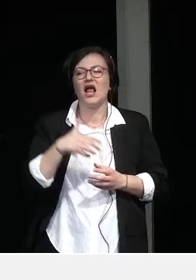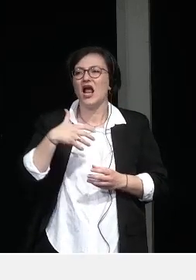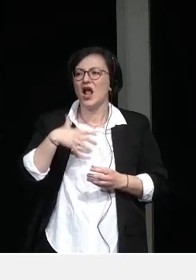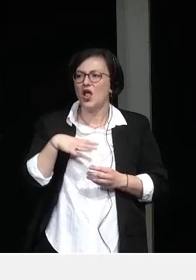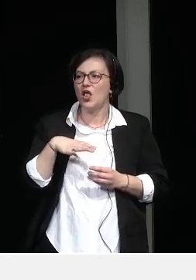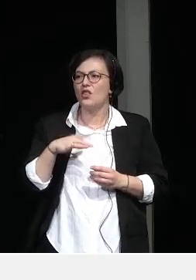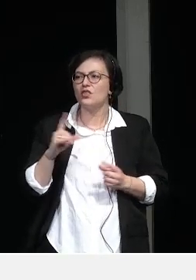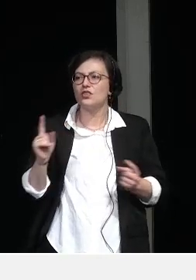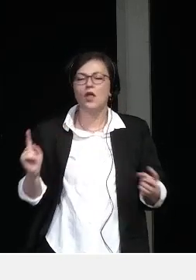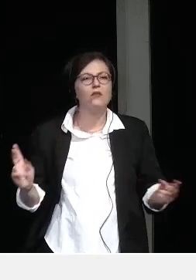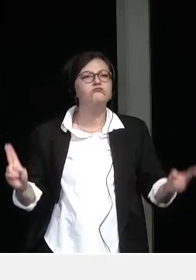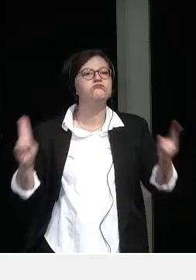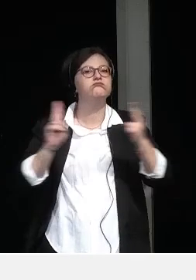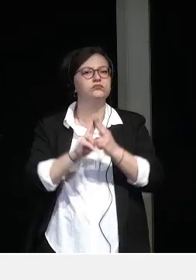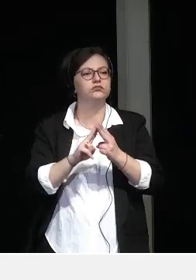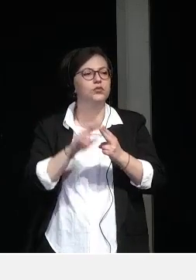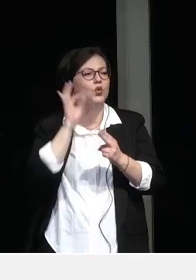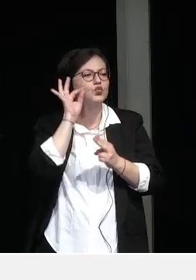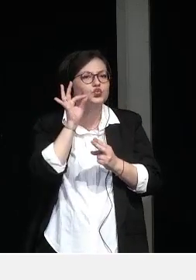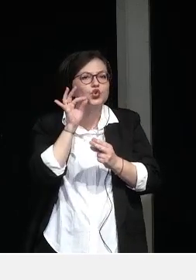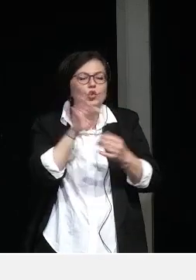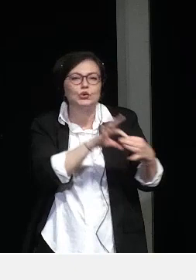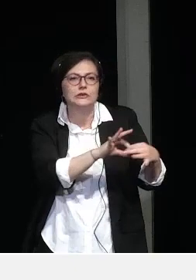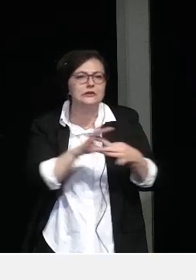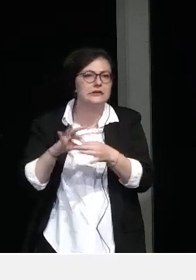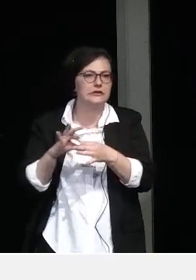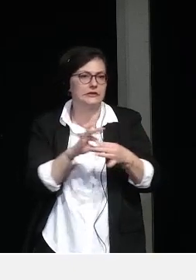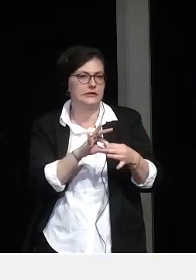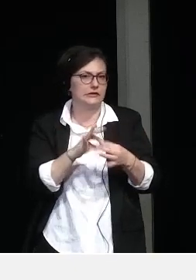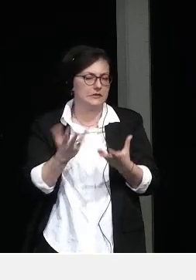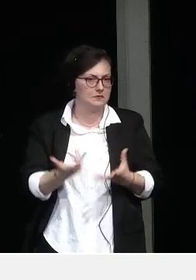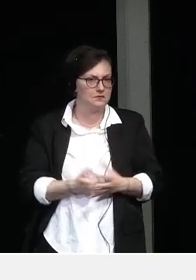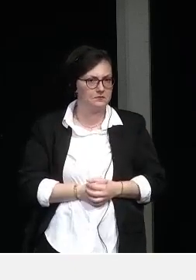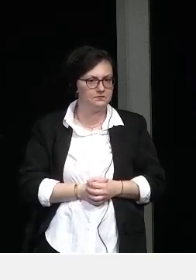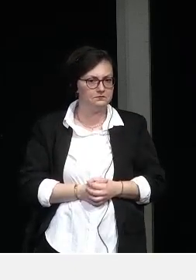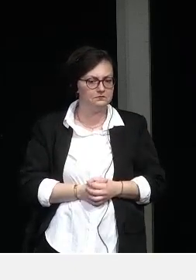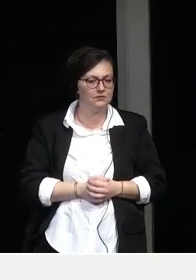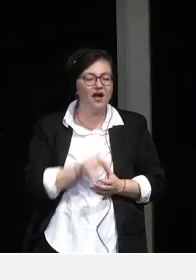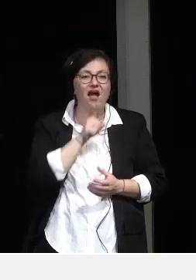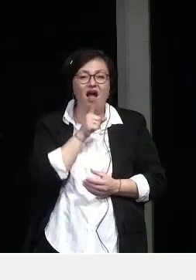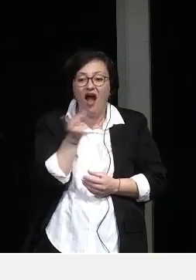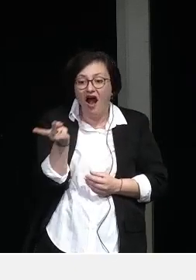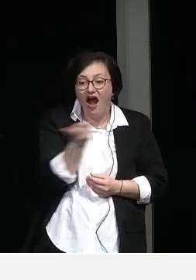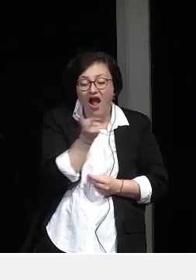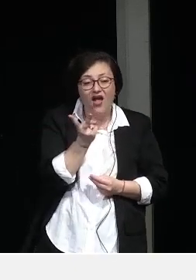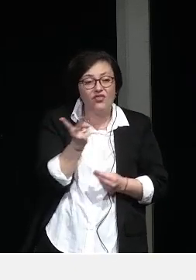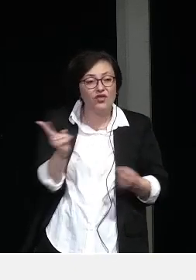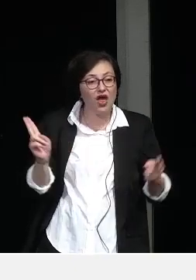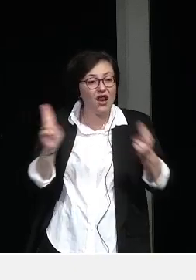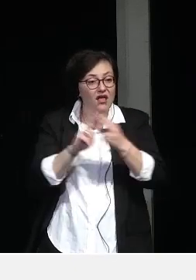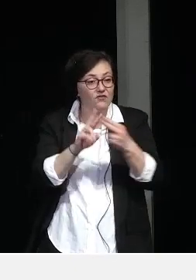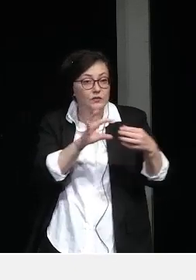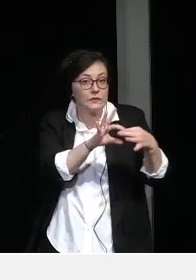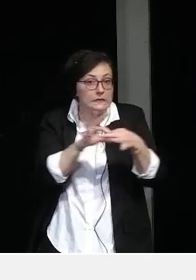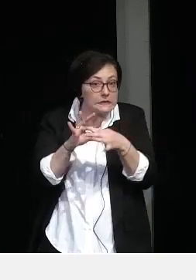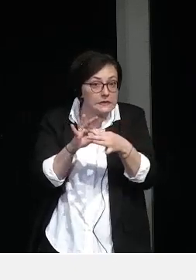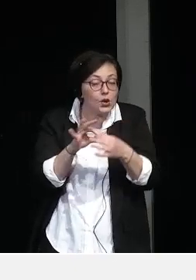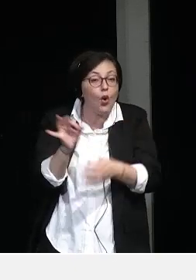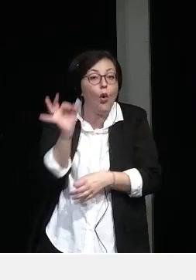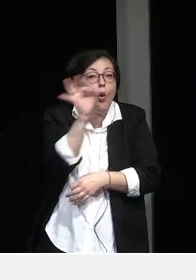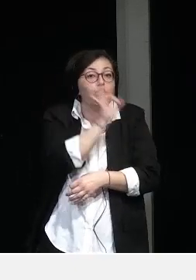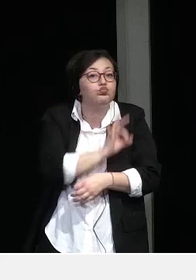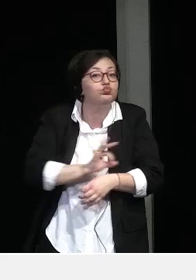this meeting takes place? In social service rooms, so things can go wrong, and you will find places which are